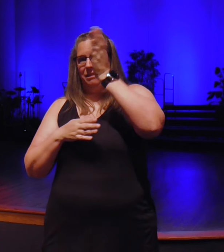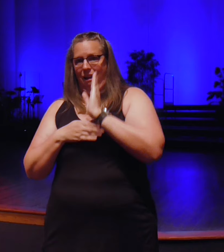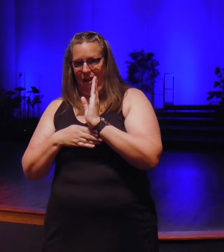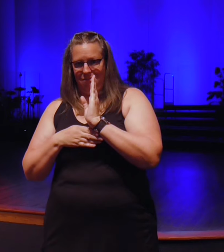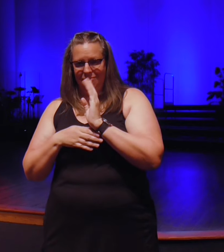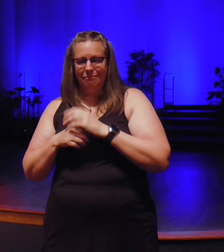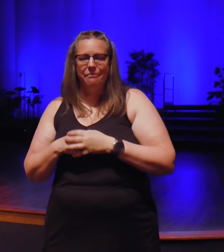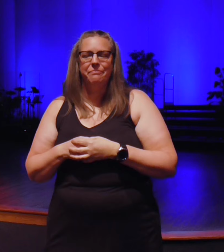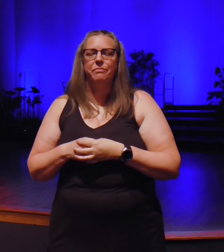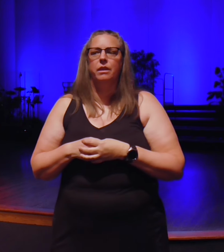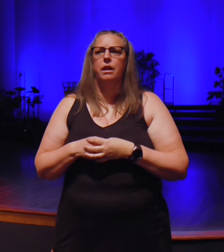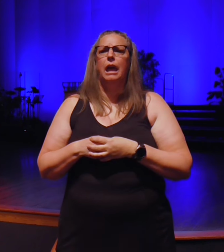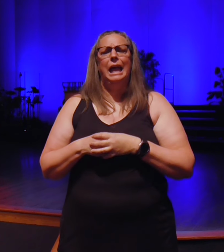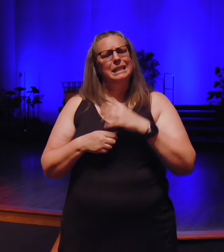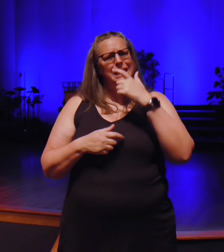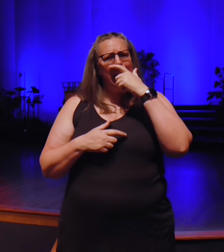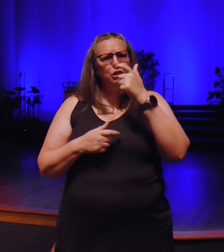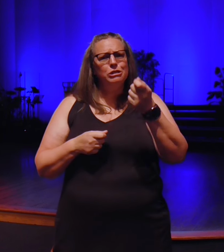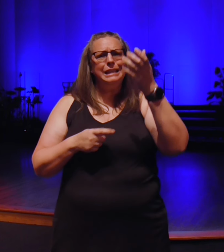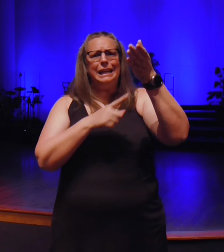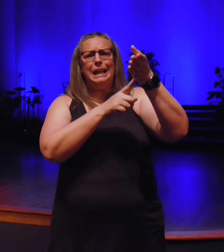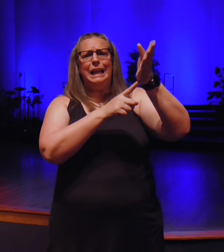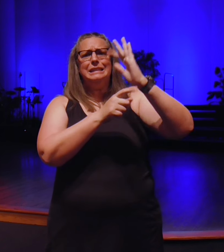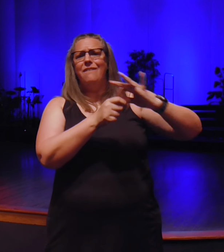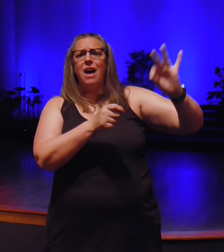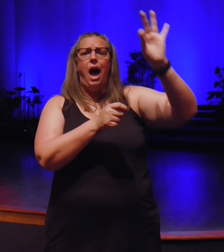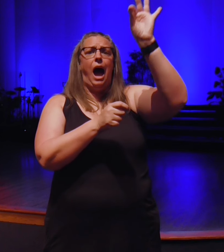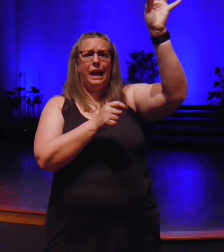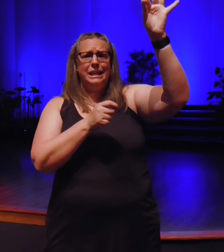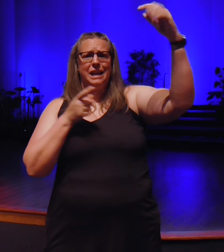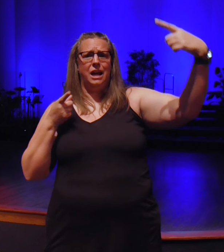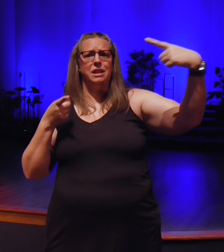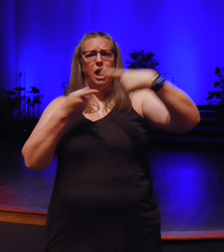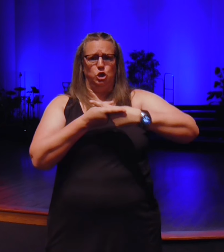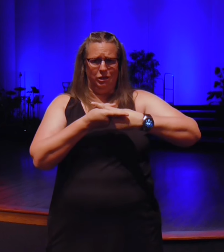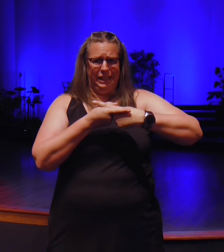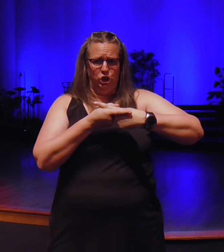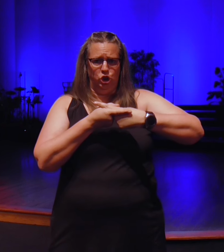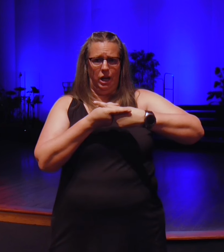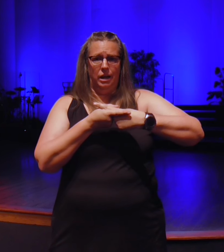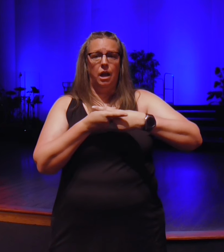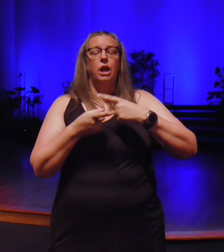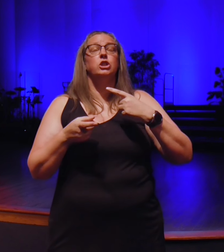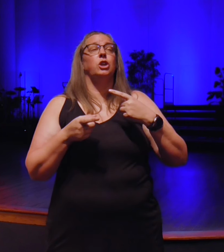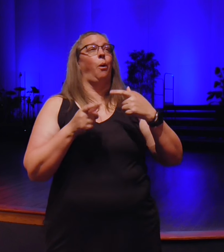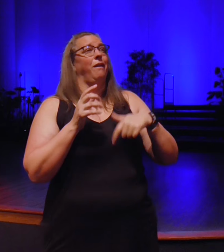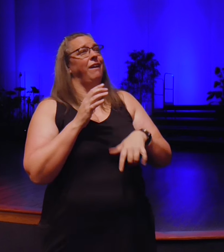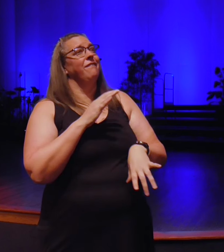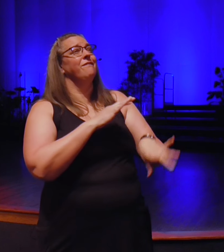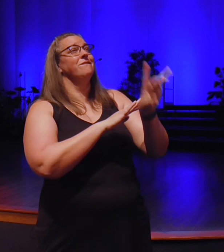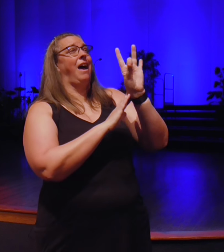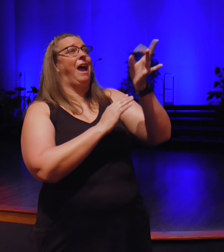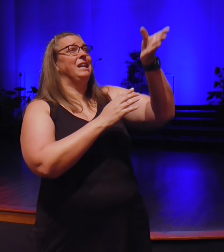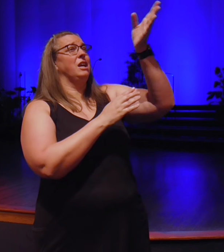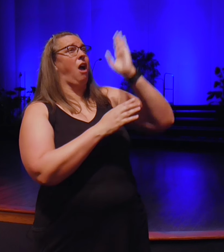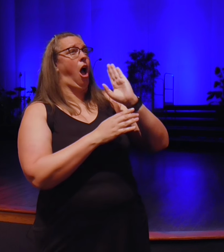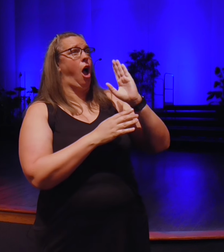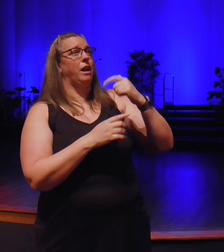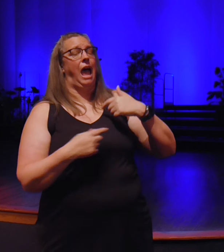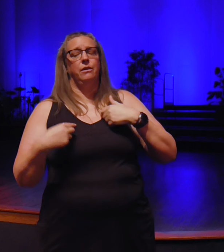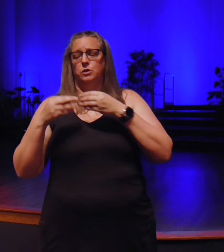divine contradiction that in order to find God, I have to lose